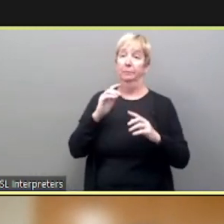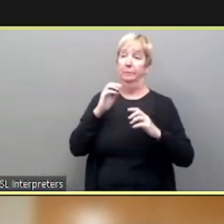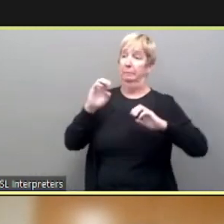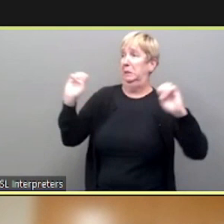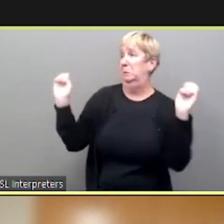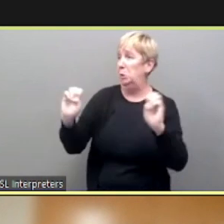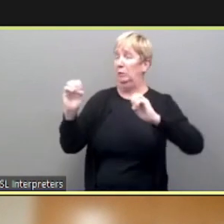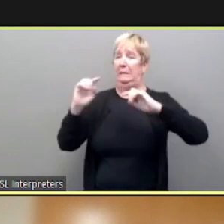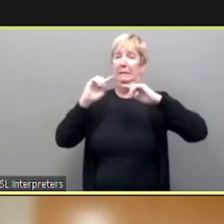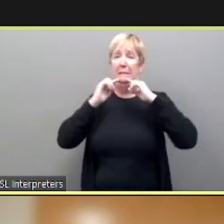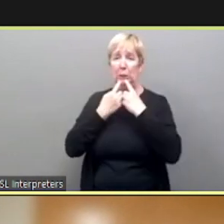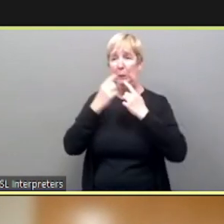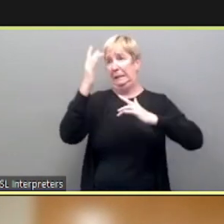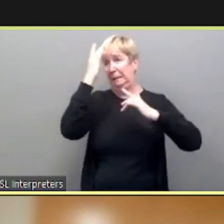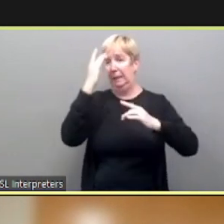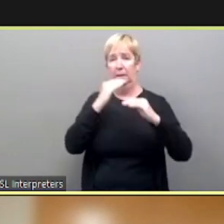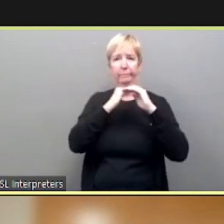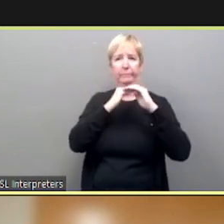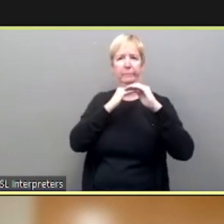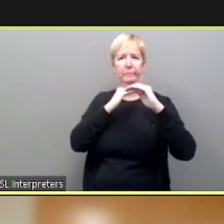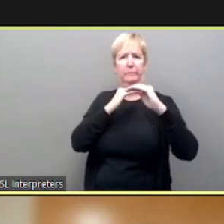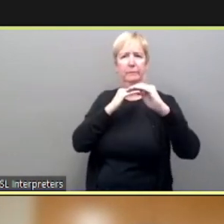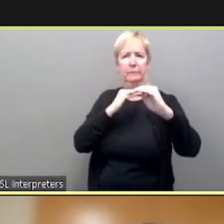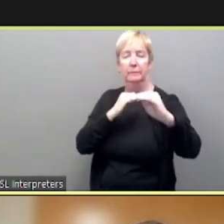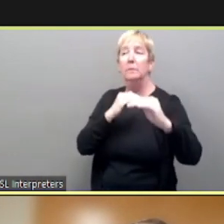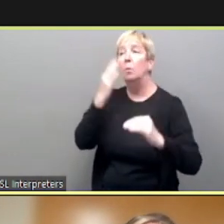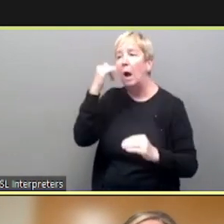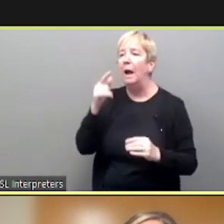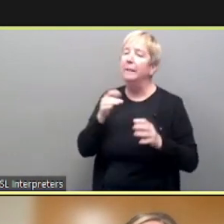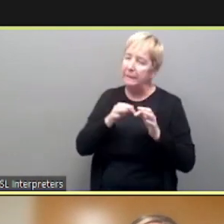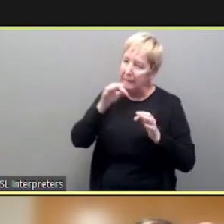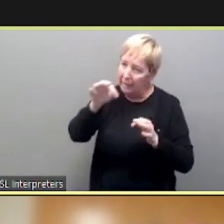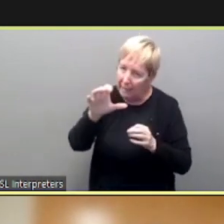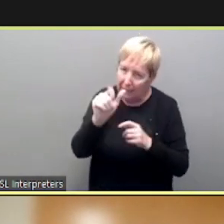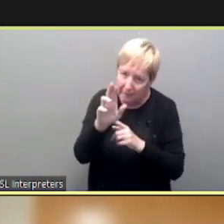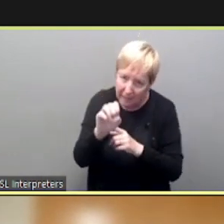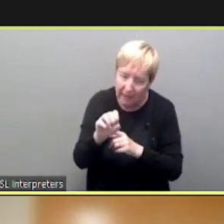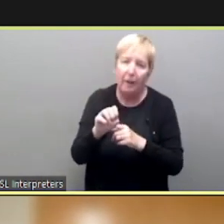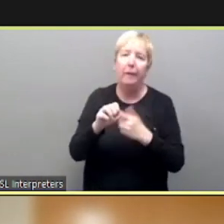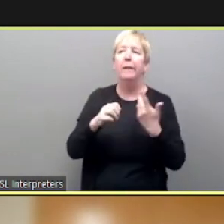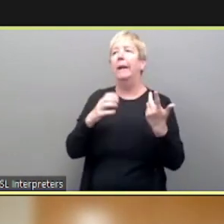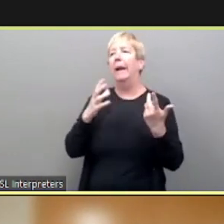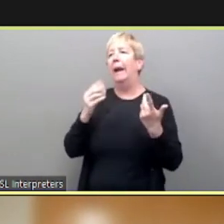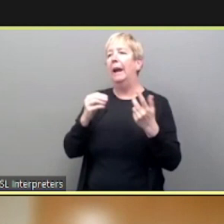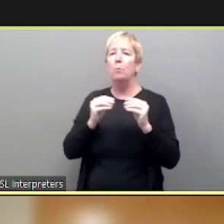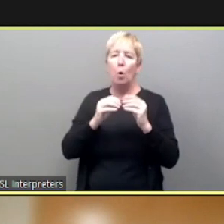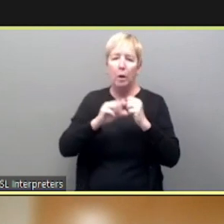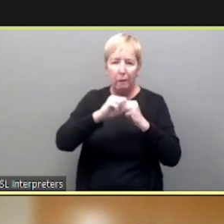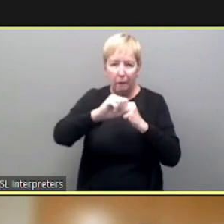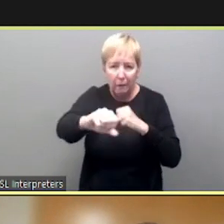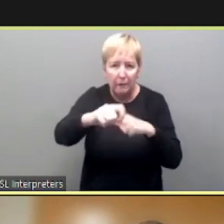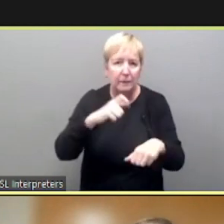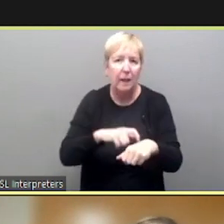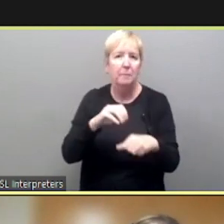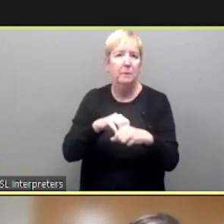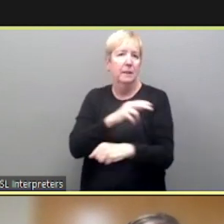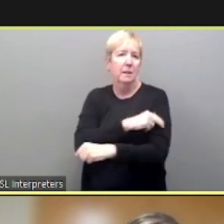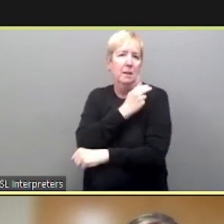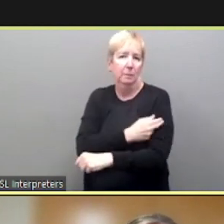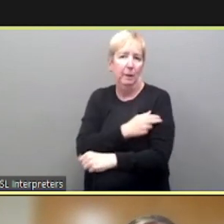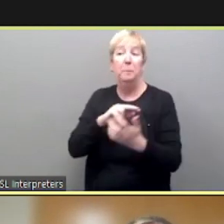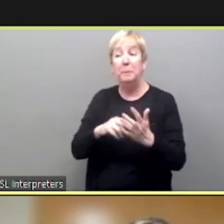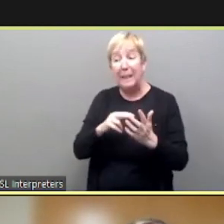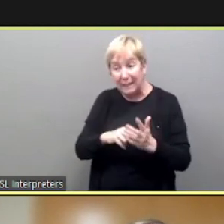hospital and it takes longer for them to free up the bed. Additionally, as Secretary